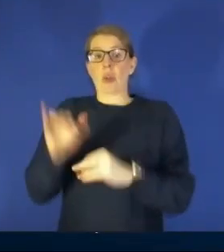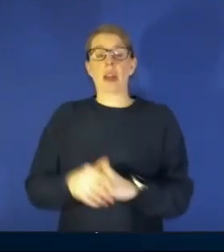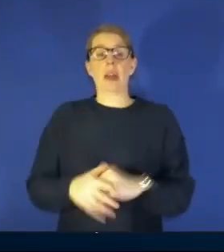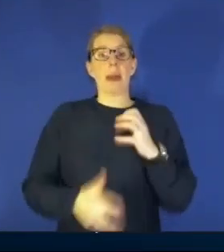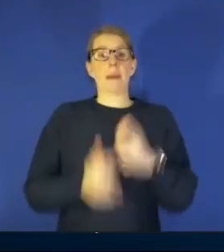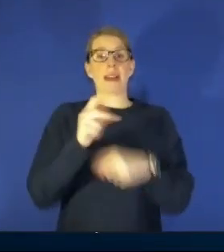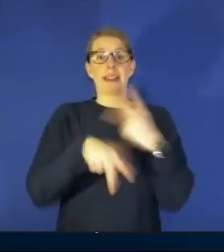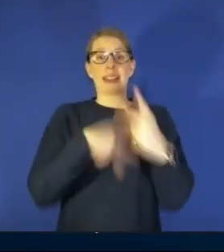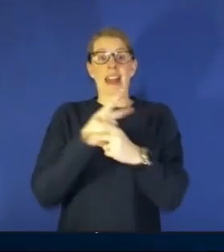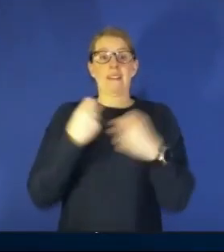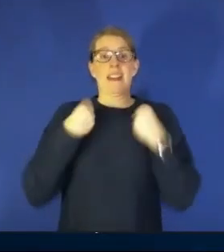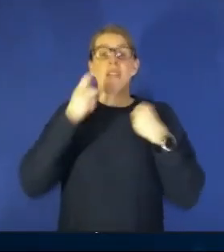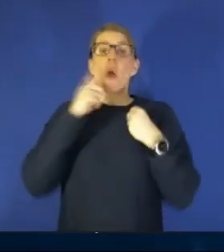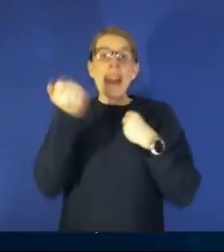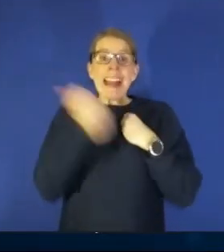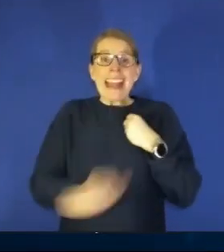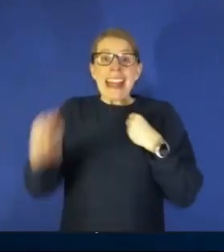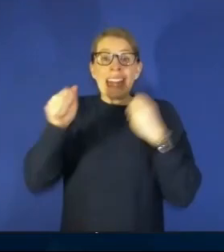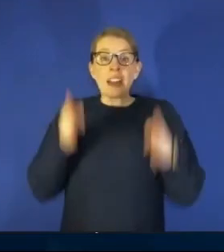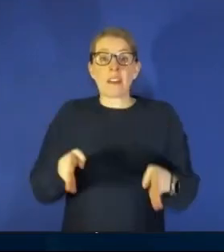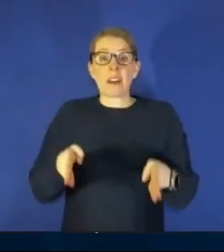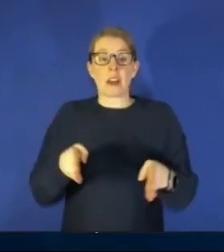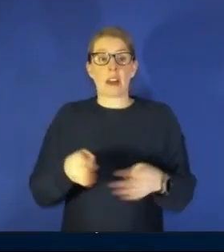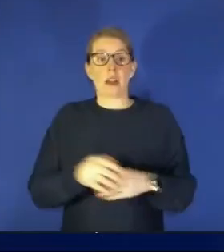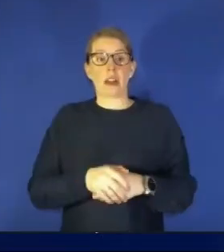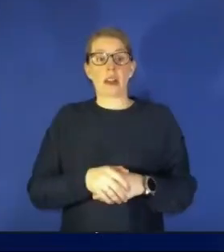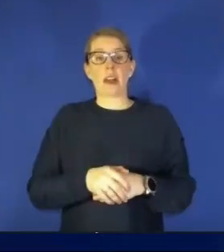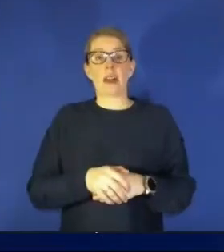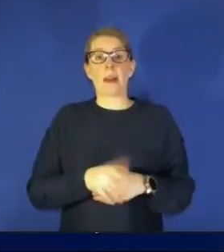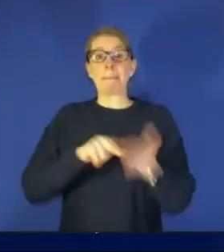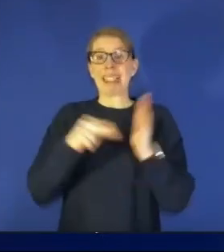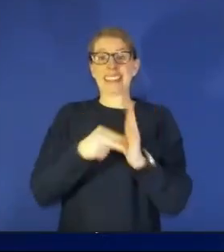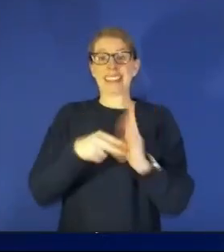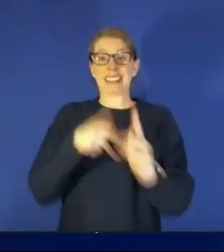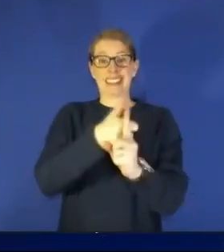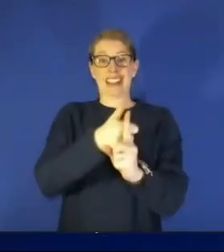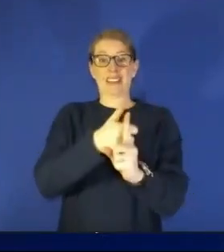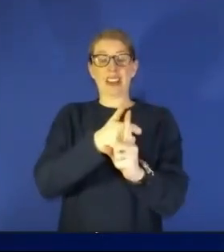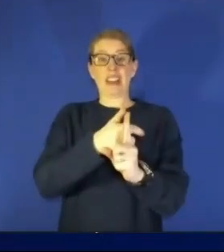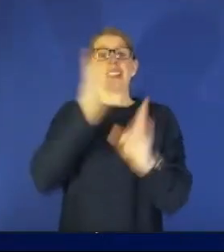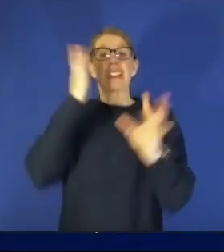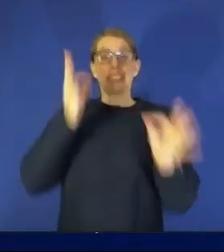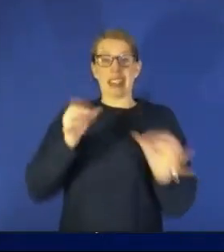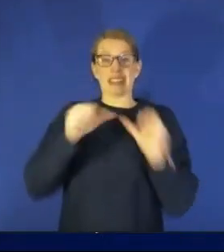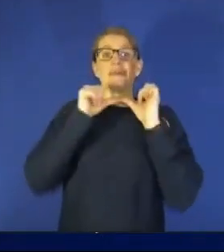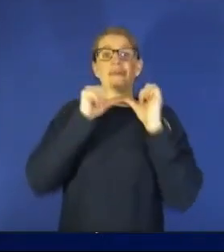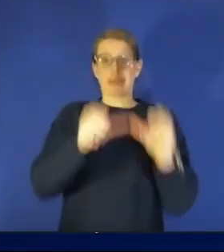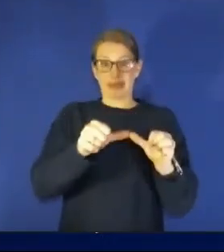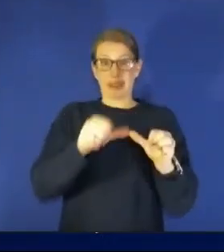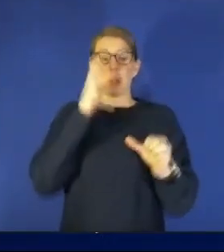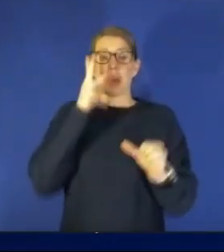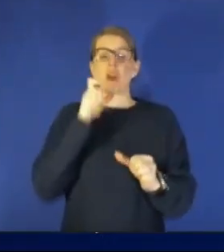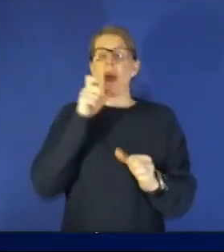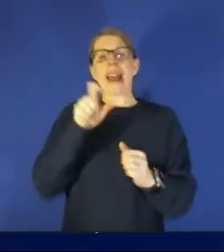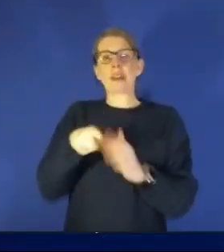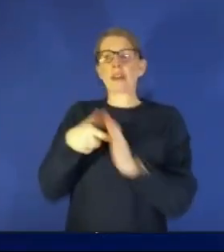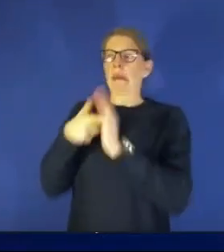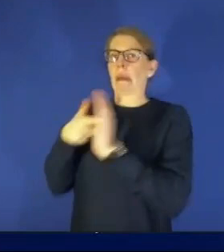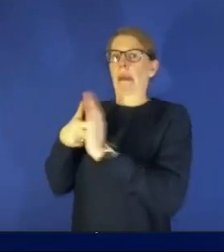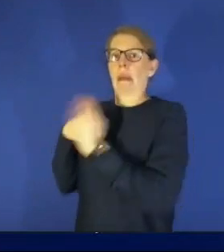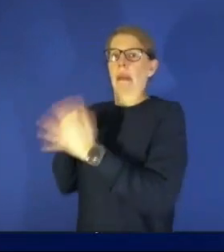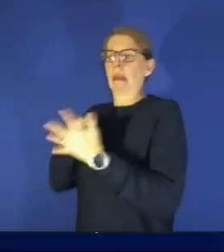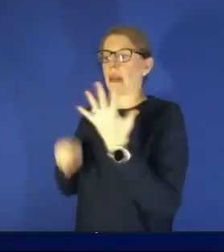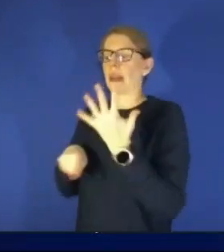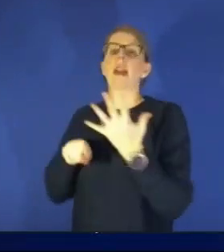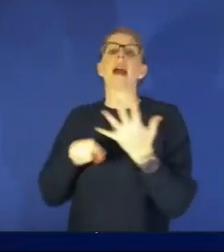any individual is the one they'll do. Yeah. It's not, you don't have to do this one or you don't have to do that one. It's the one you'll do,